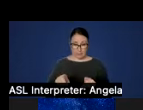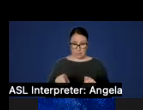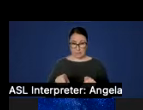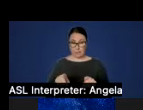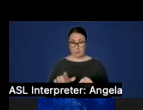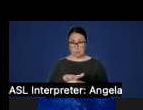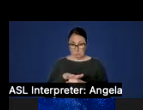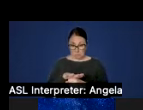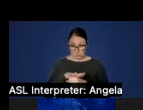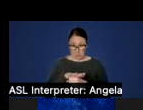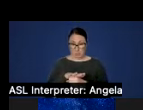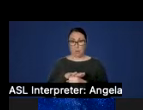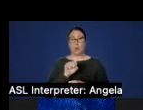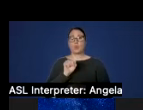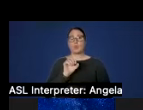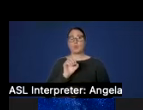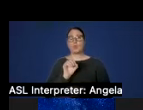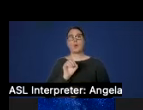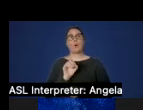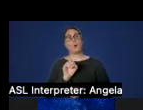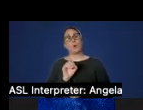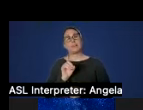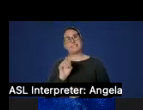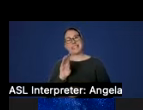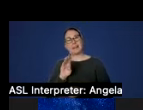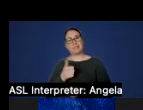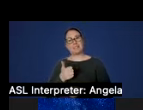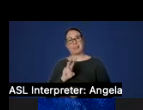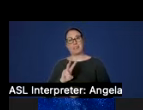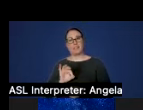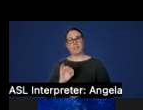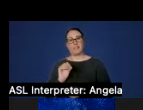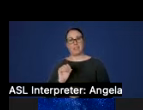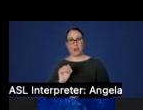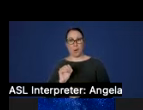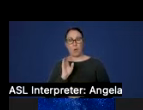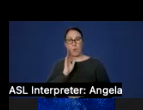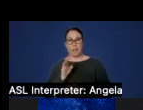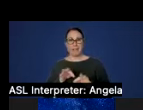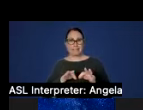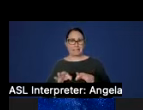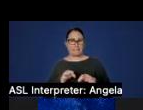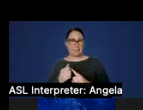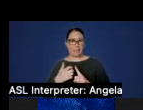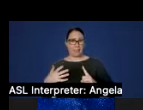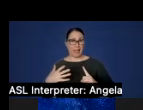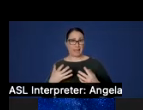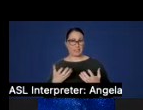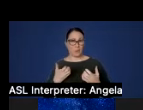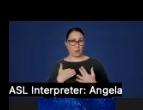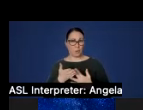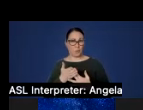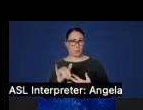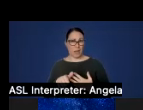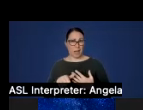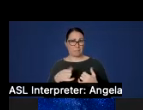And so Deb, there's another video that will explain that. Do you want to go through that?